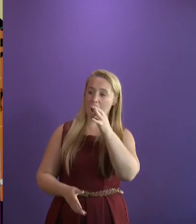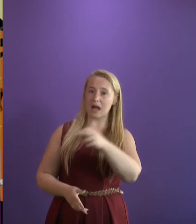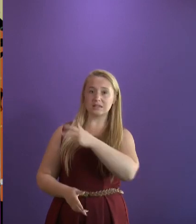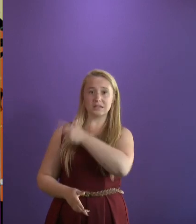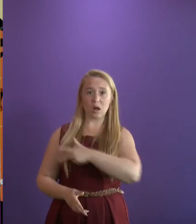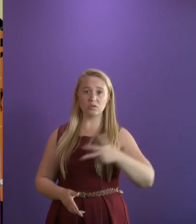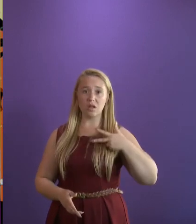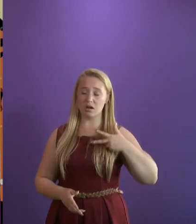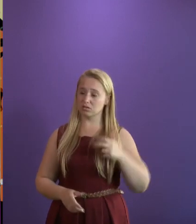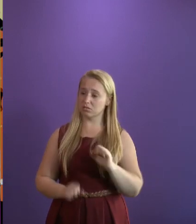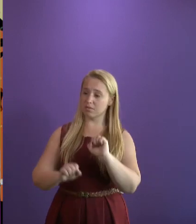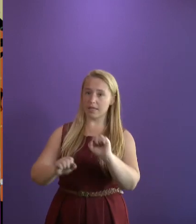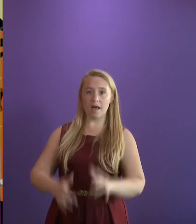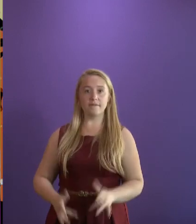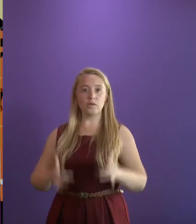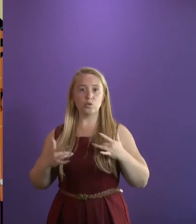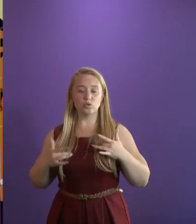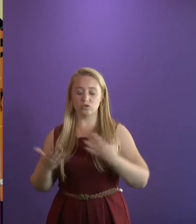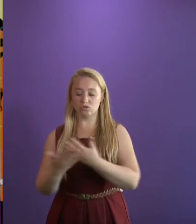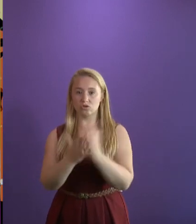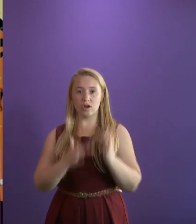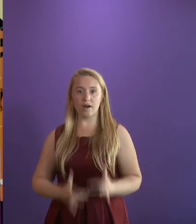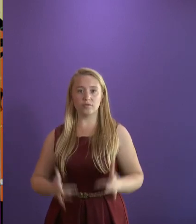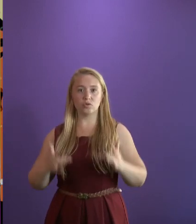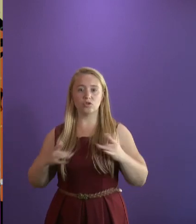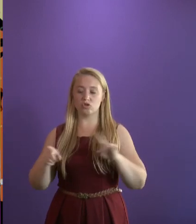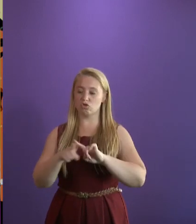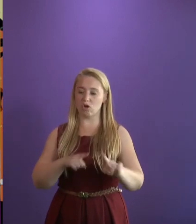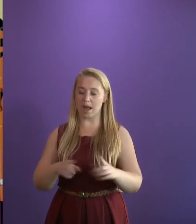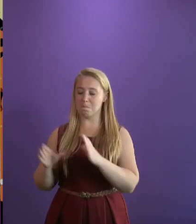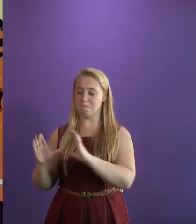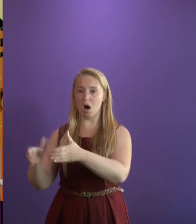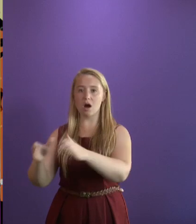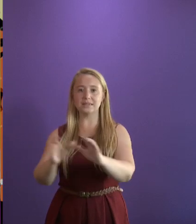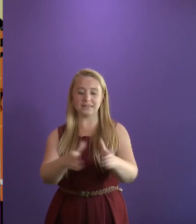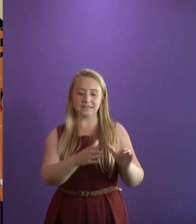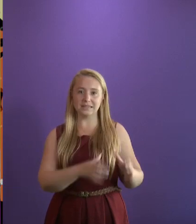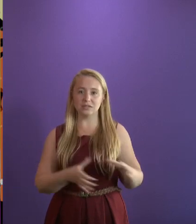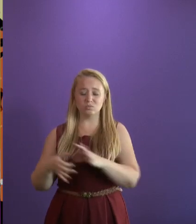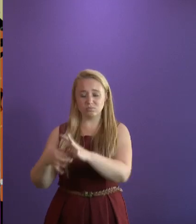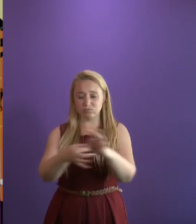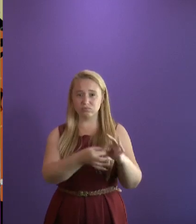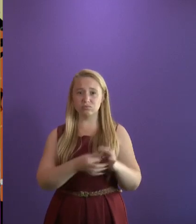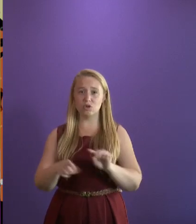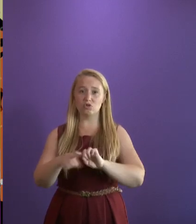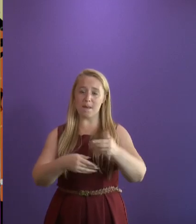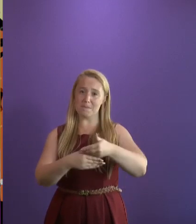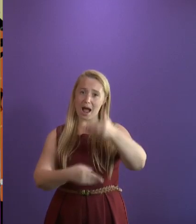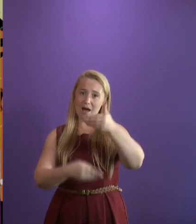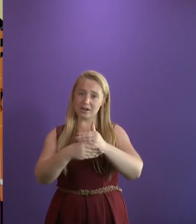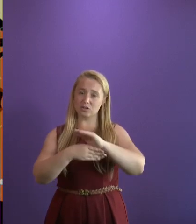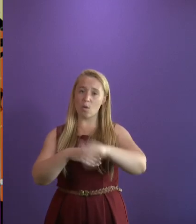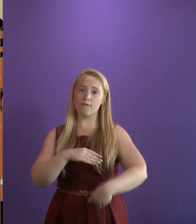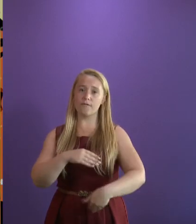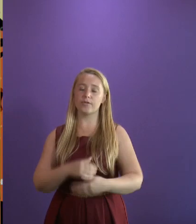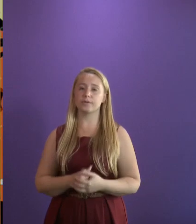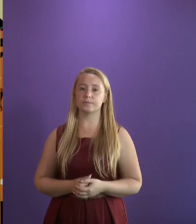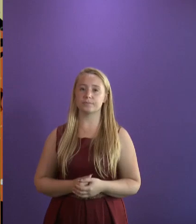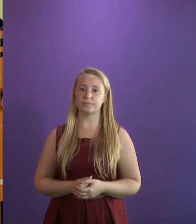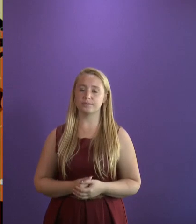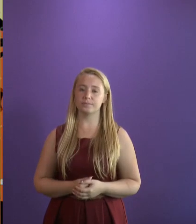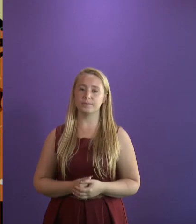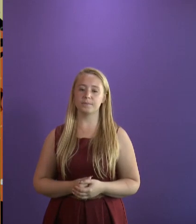share their views, and try and work together cross-party in the council area to overcome them. Thank you, Alison.